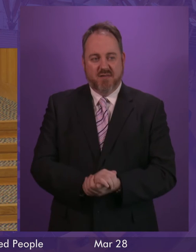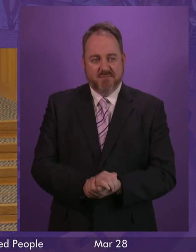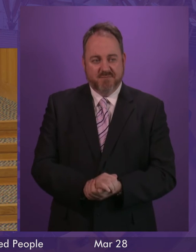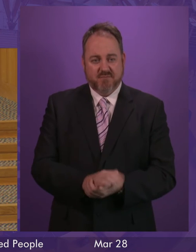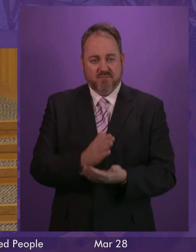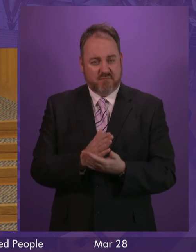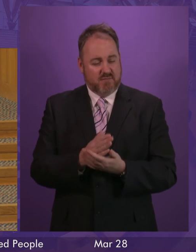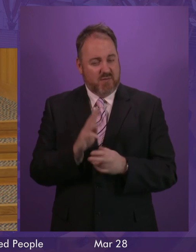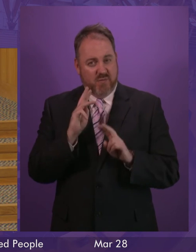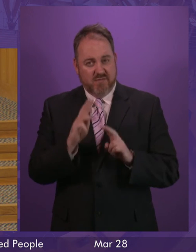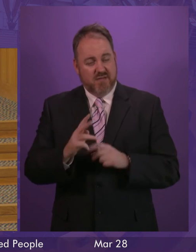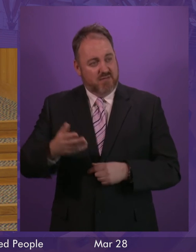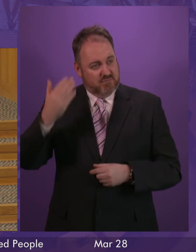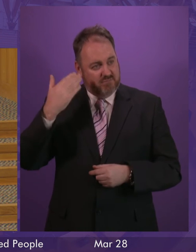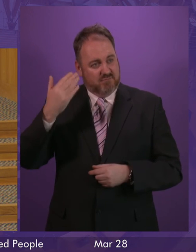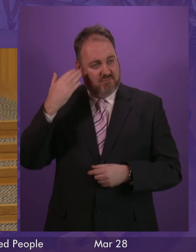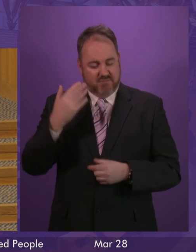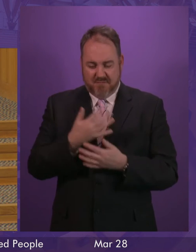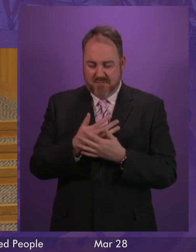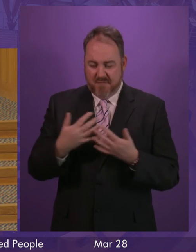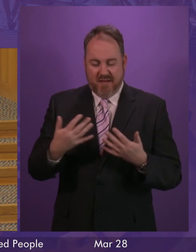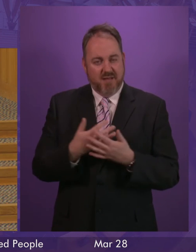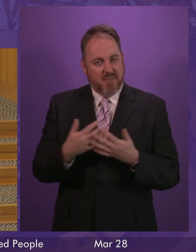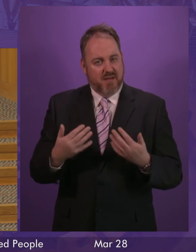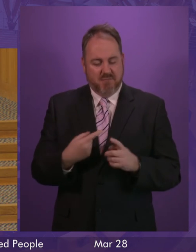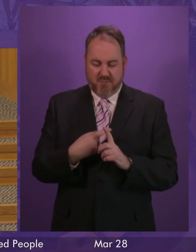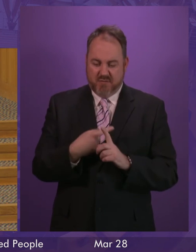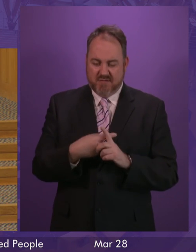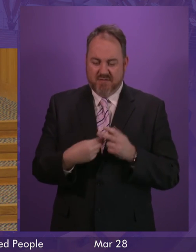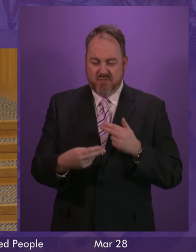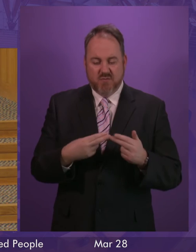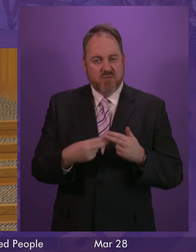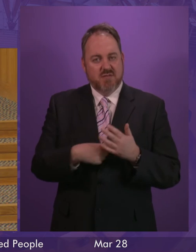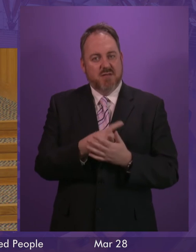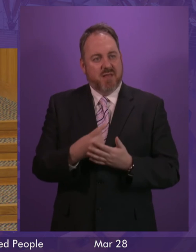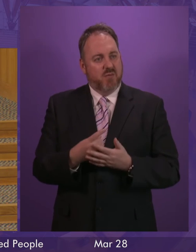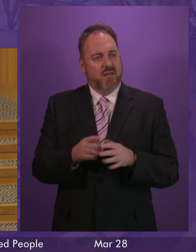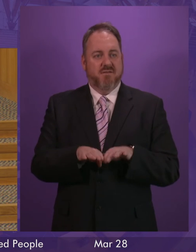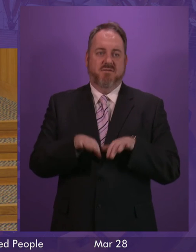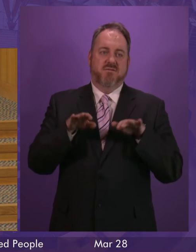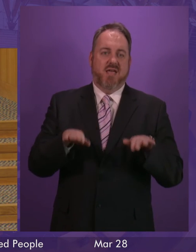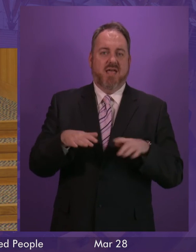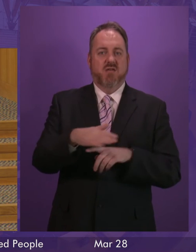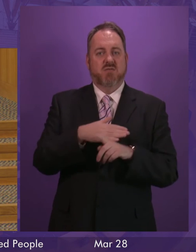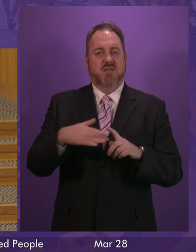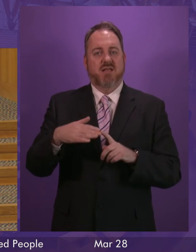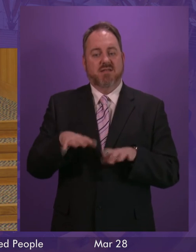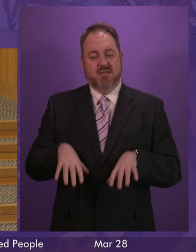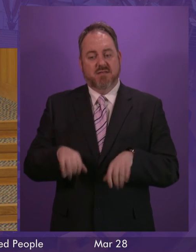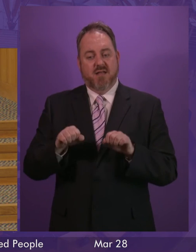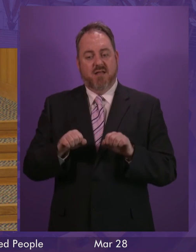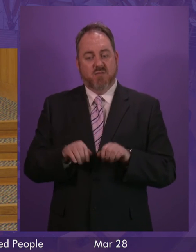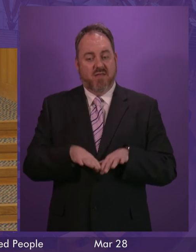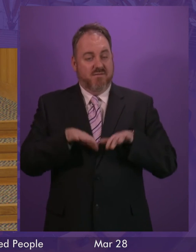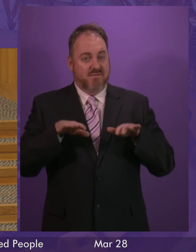last few days from organisations and I would talk about what Enable Scotland said. A fairer society begins with fairness and equality